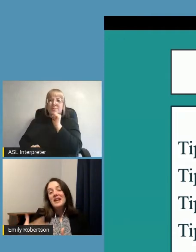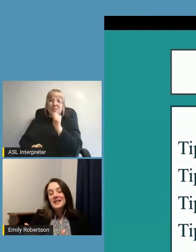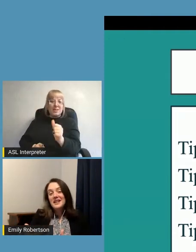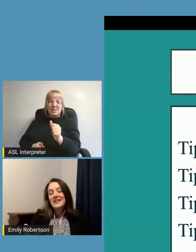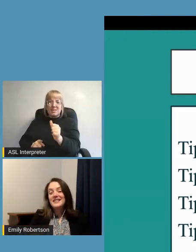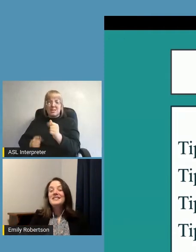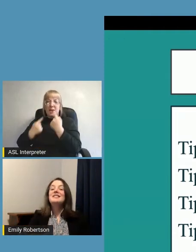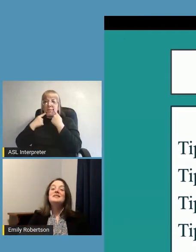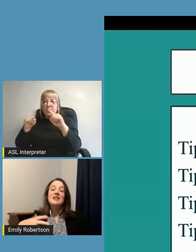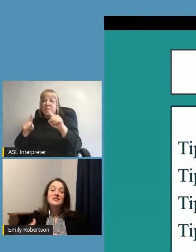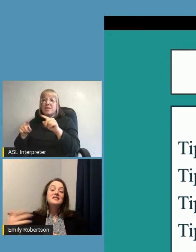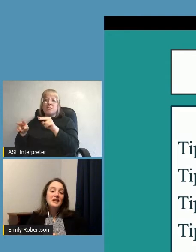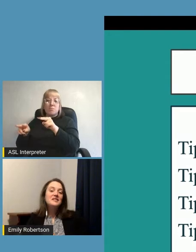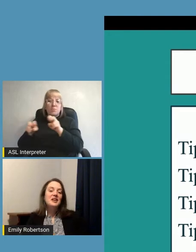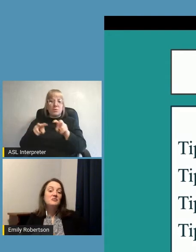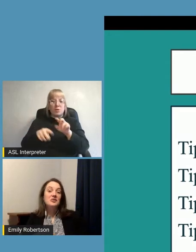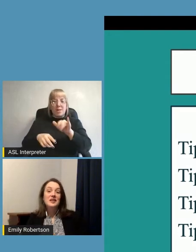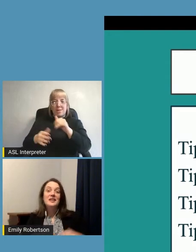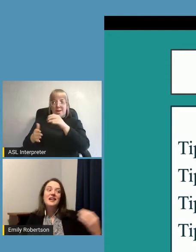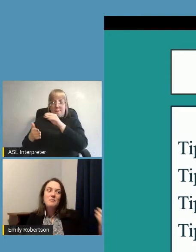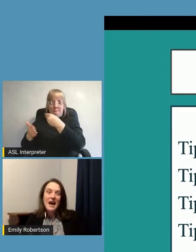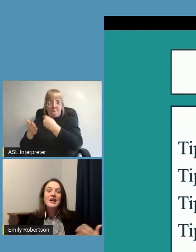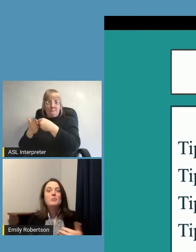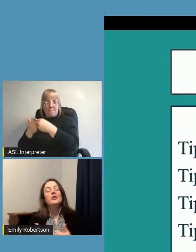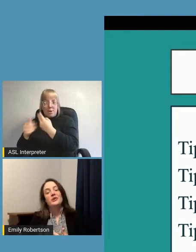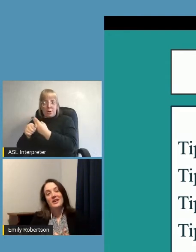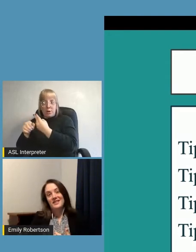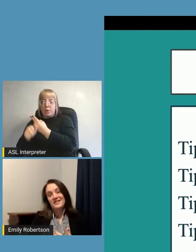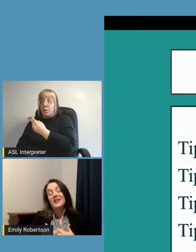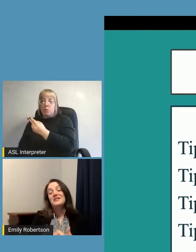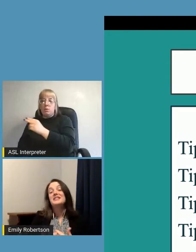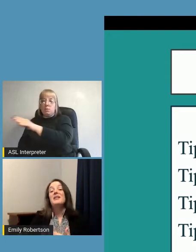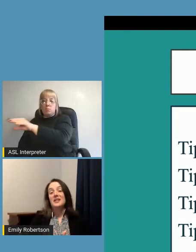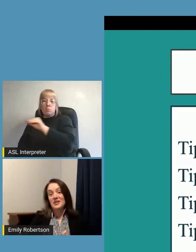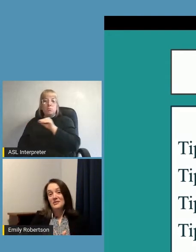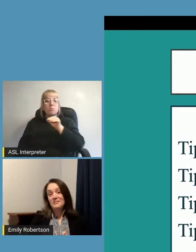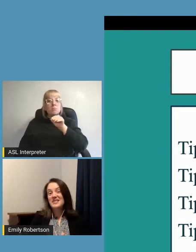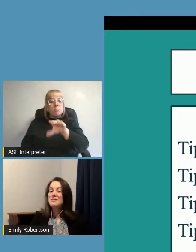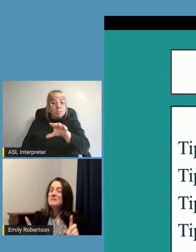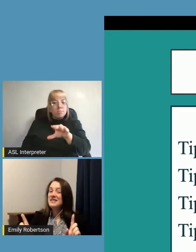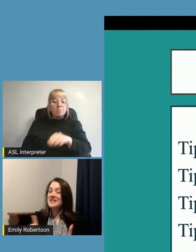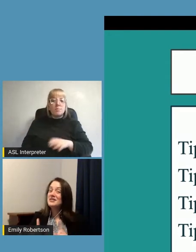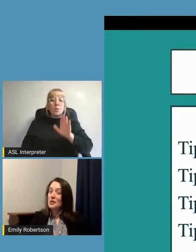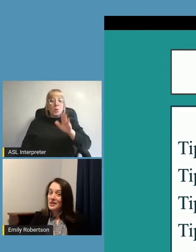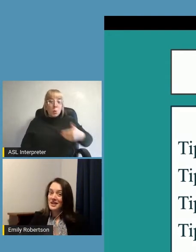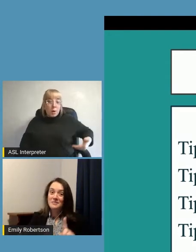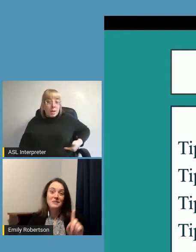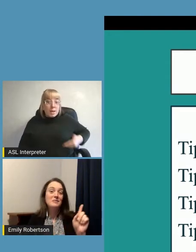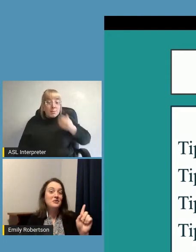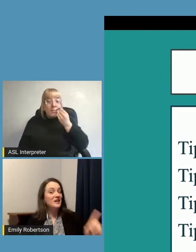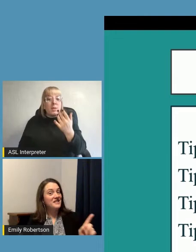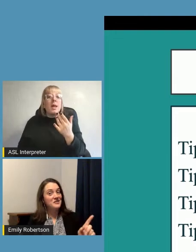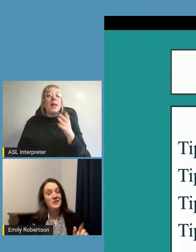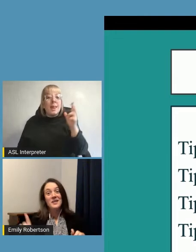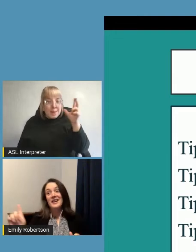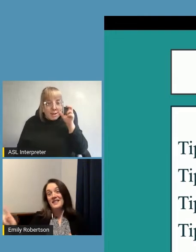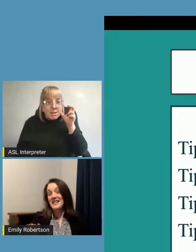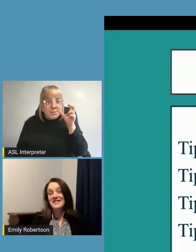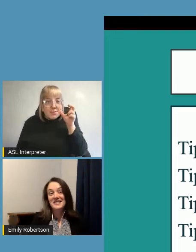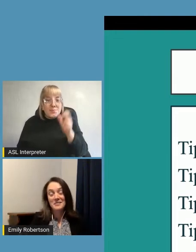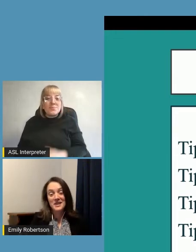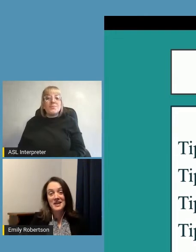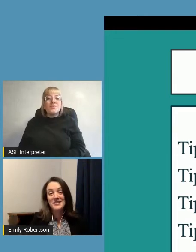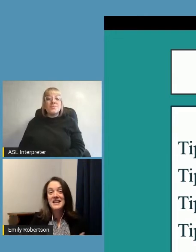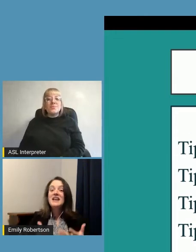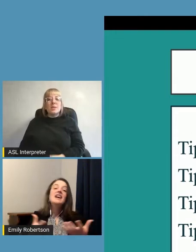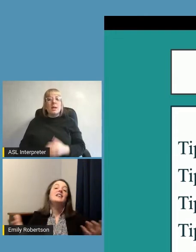so data studies can really back up what your gut is telling you. Now, sometimes these things don't line up. Sometimes your gut says one thing and the